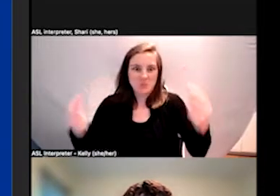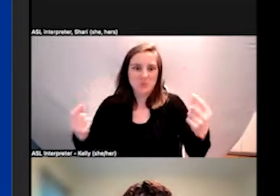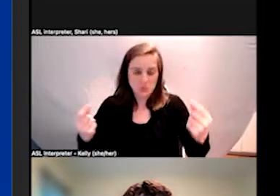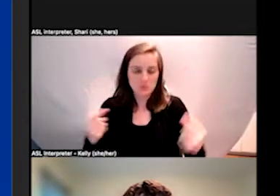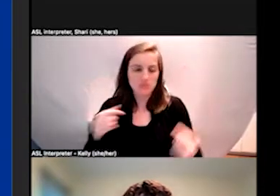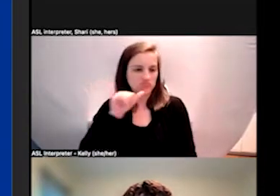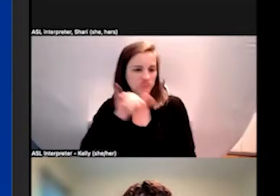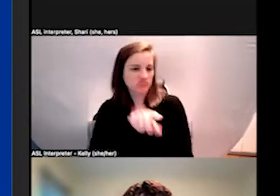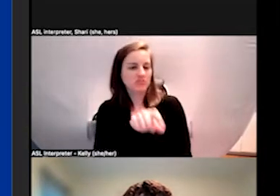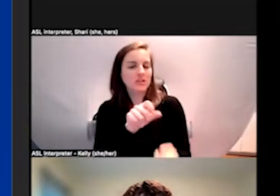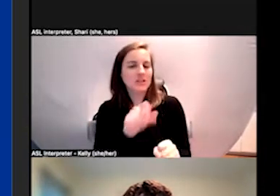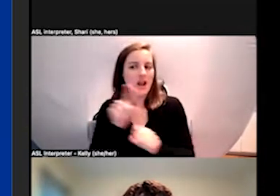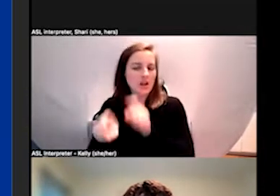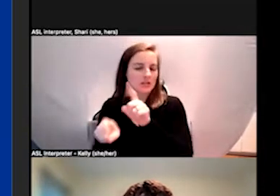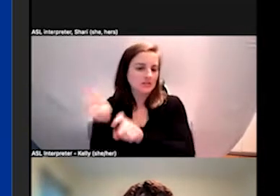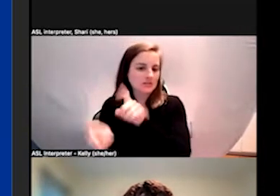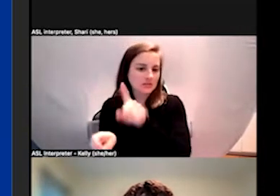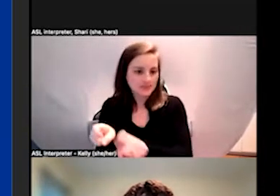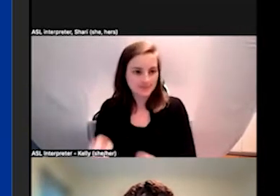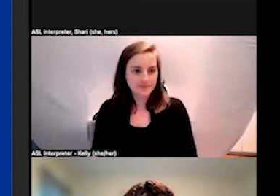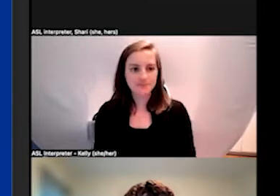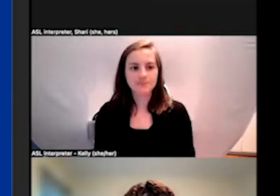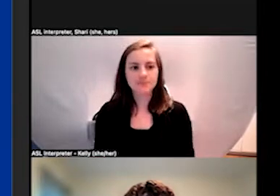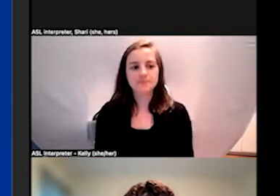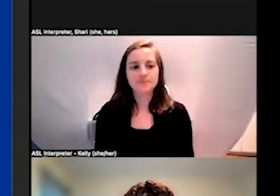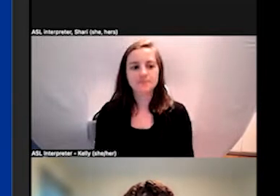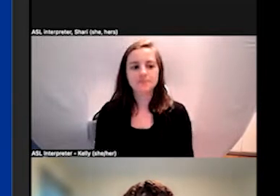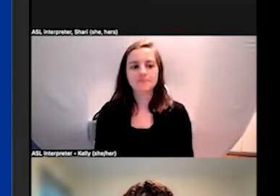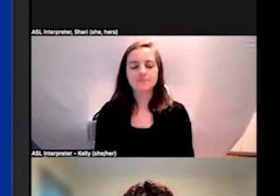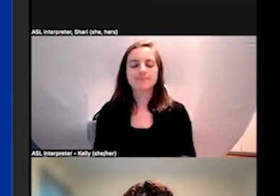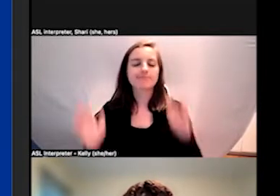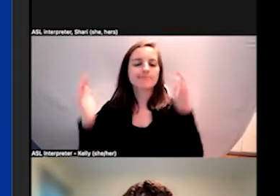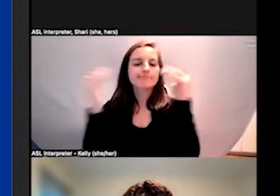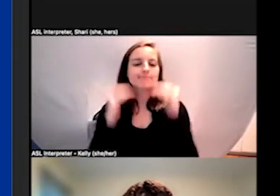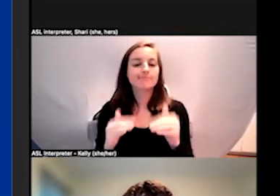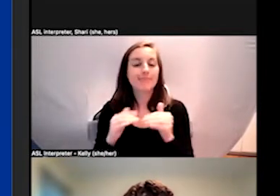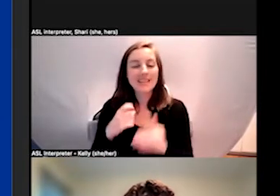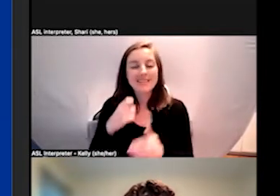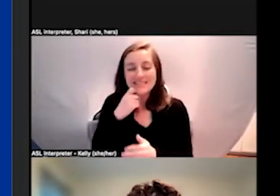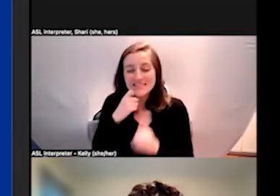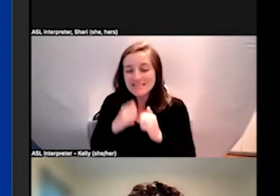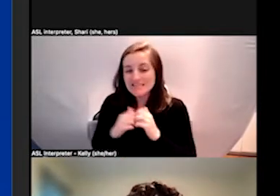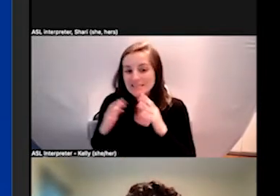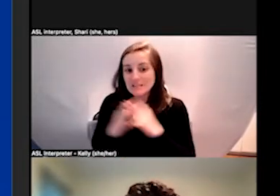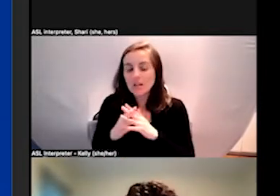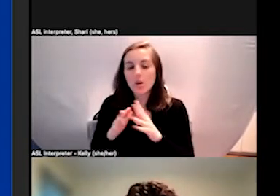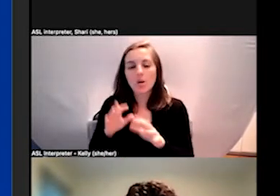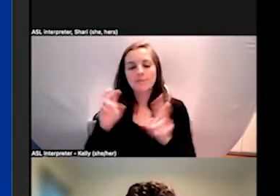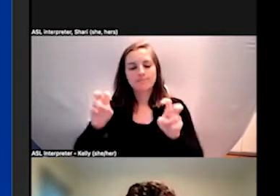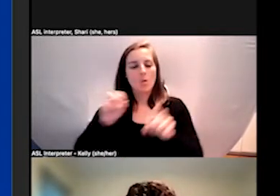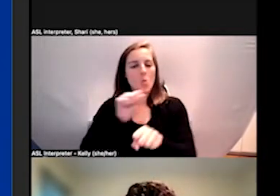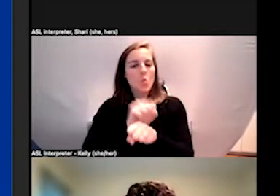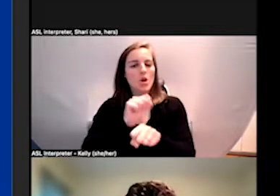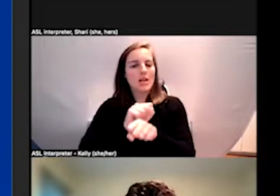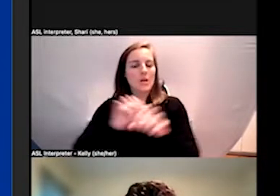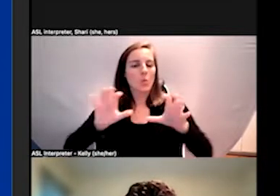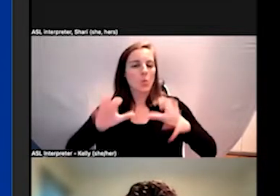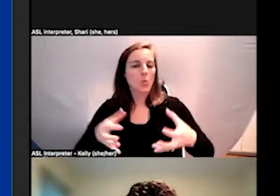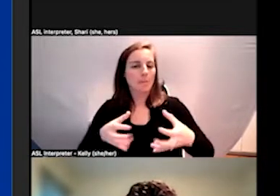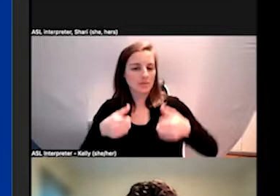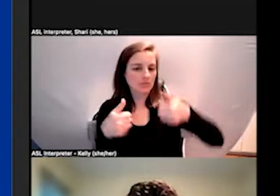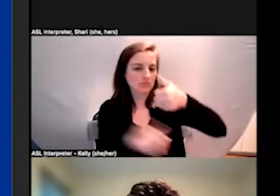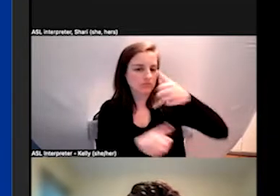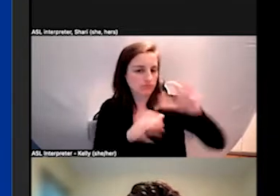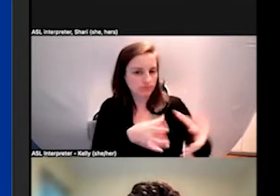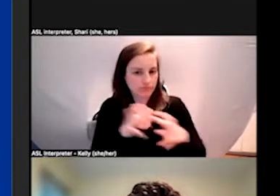recently developed some working groups where it's kind of like subcommittees to the coalition. One is patient navigation